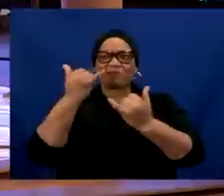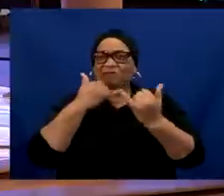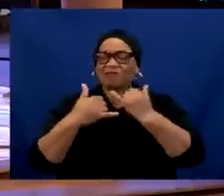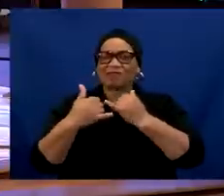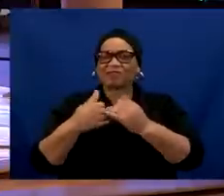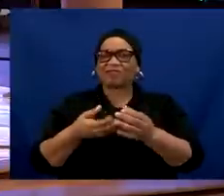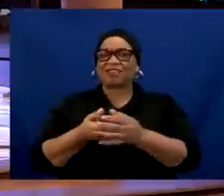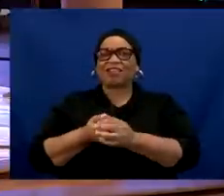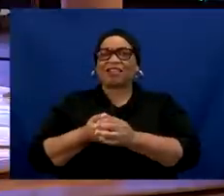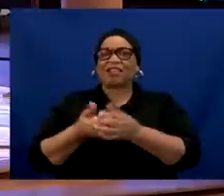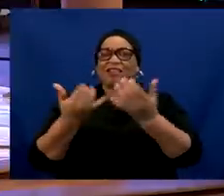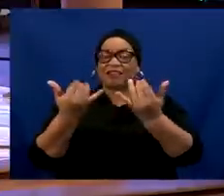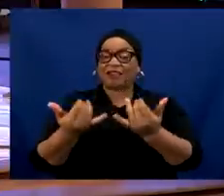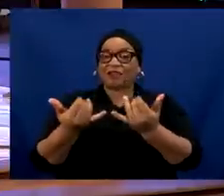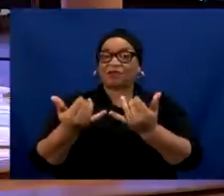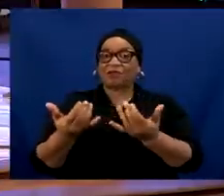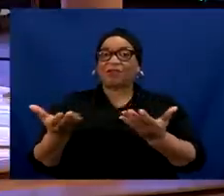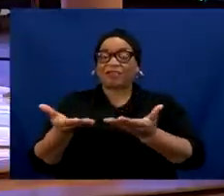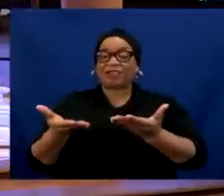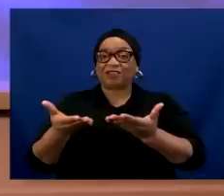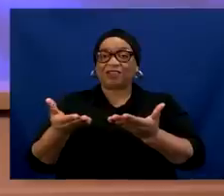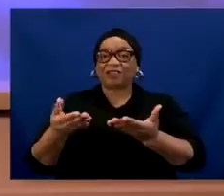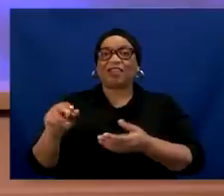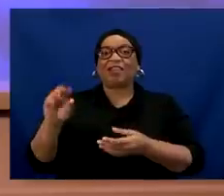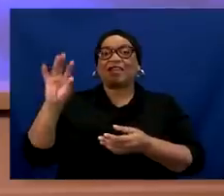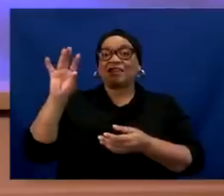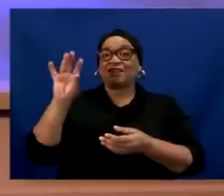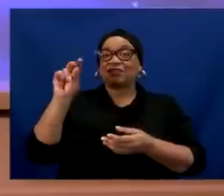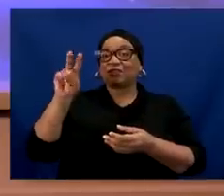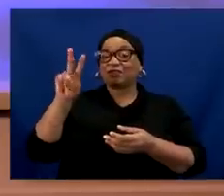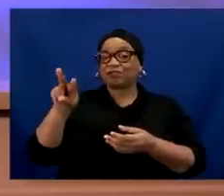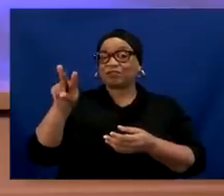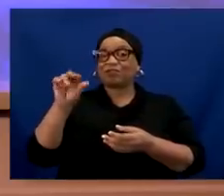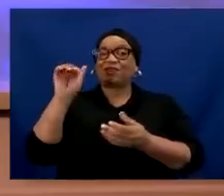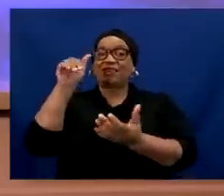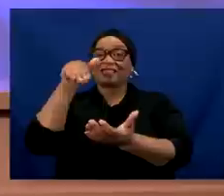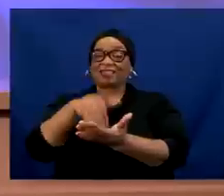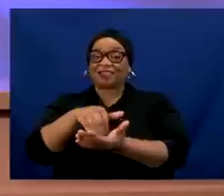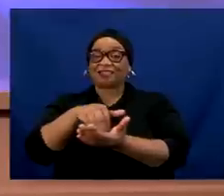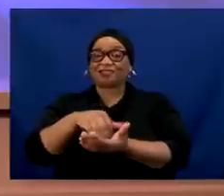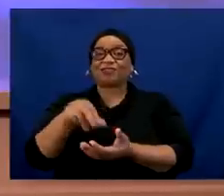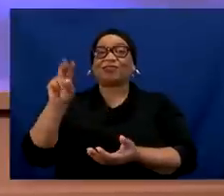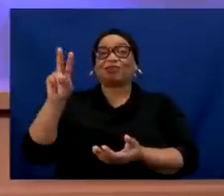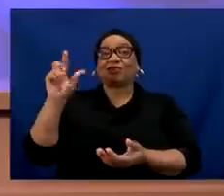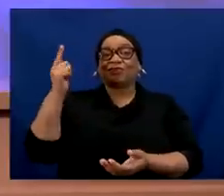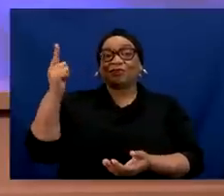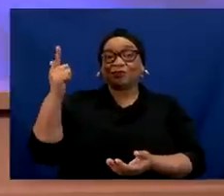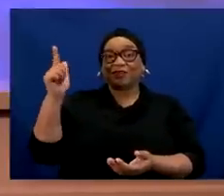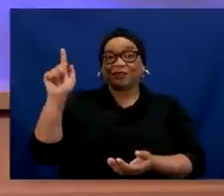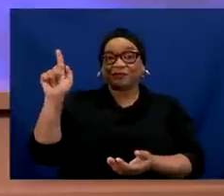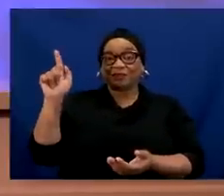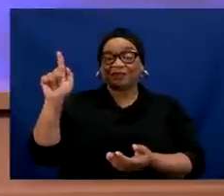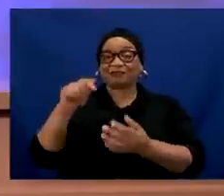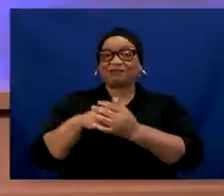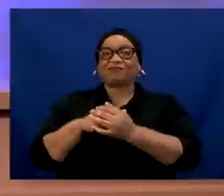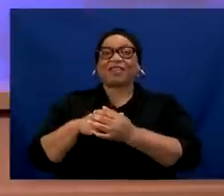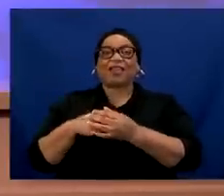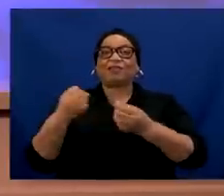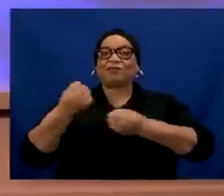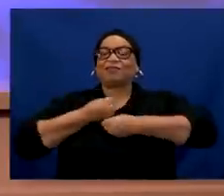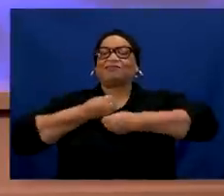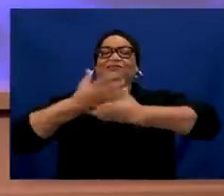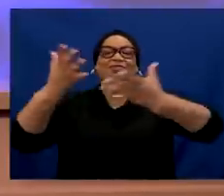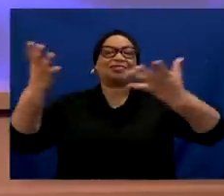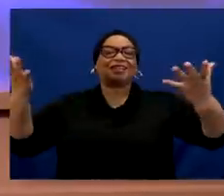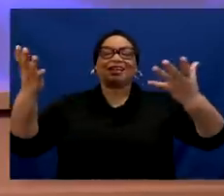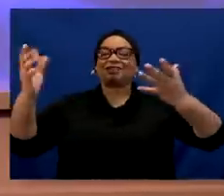we get to 2021 and on a Sunday morning we can come in here and lift up our hands and shout hallelujah, because